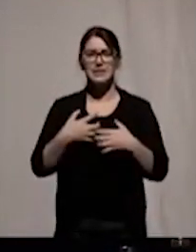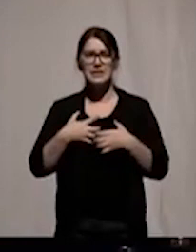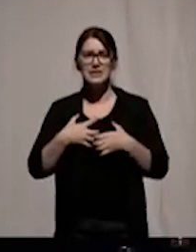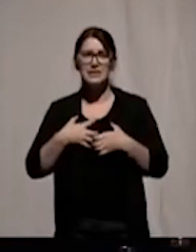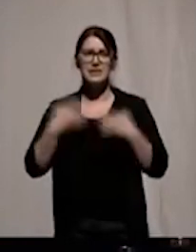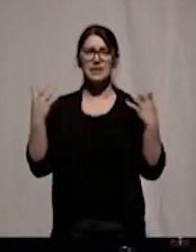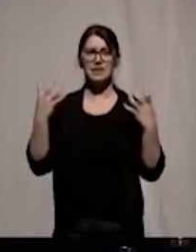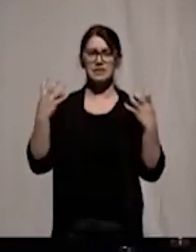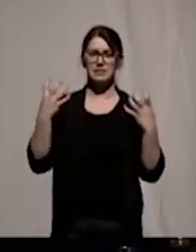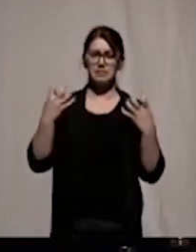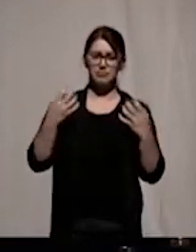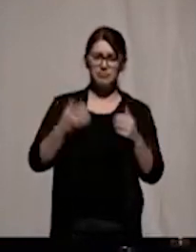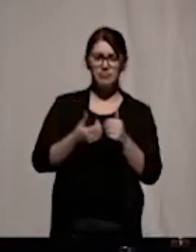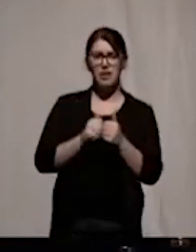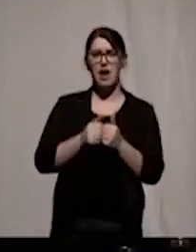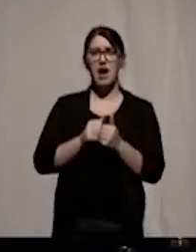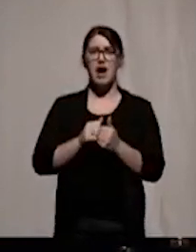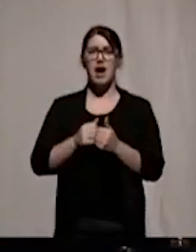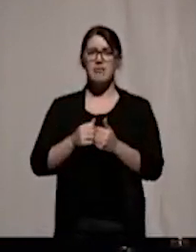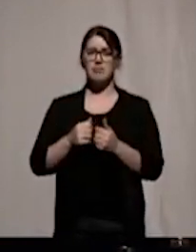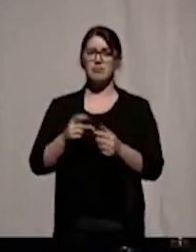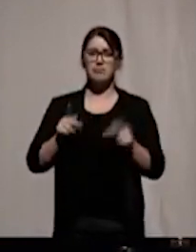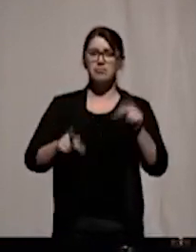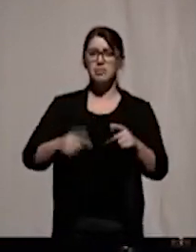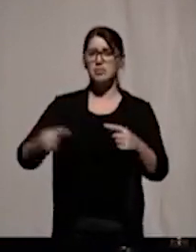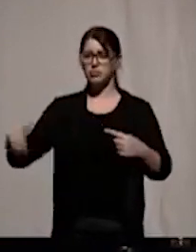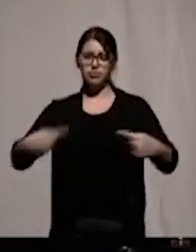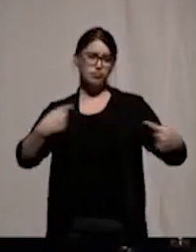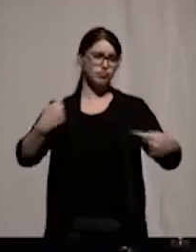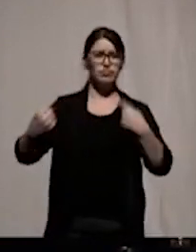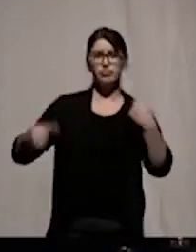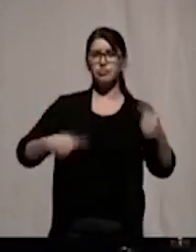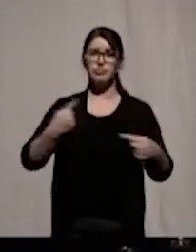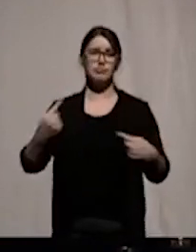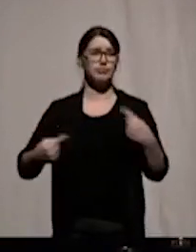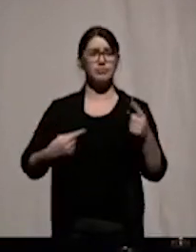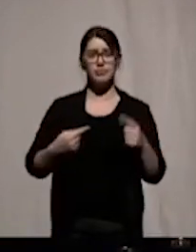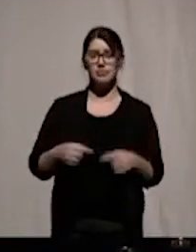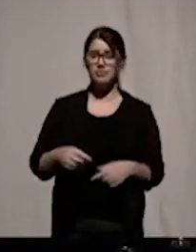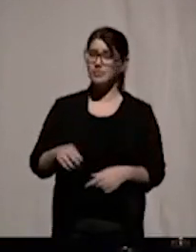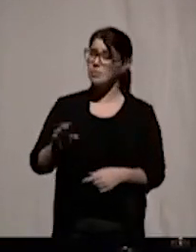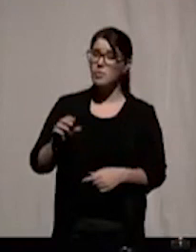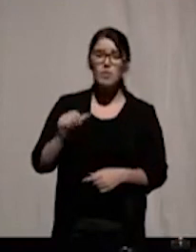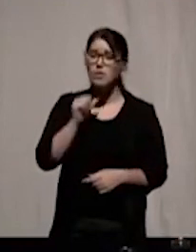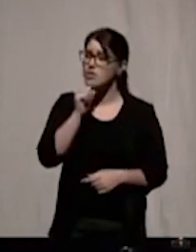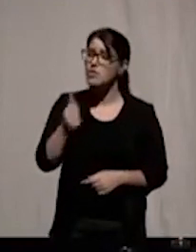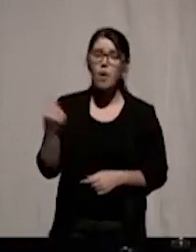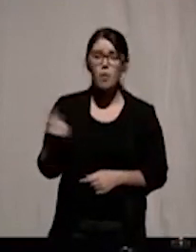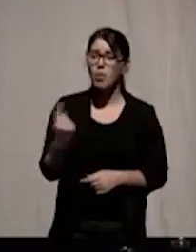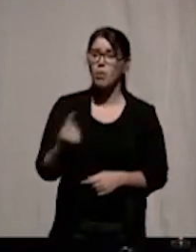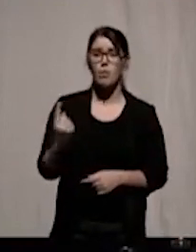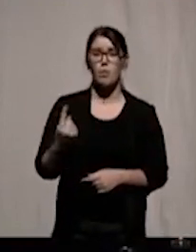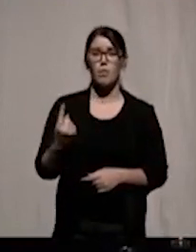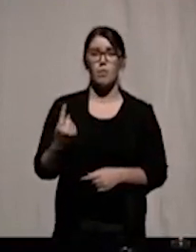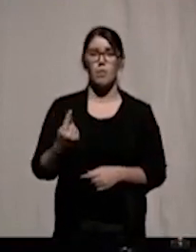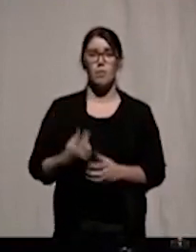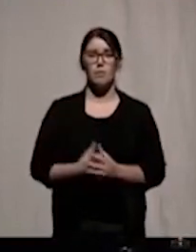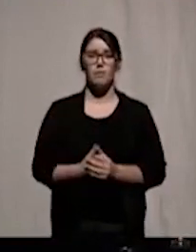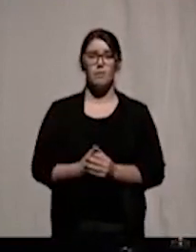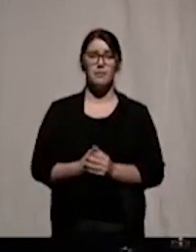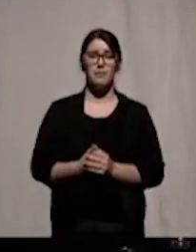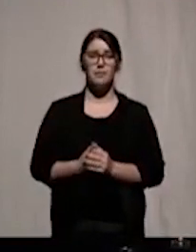you've been treated, and I want you to know that you are not alone, and that the work you do is going to be very, very